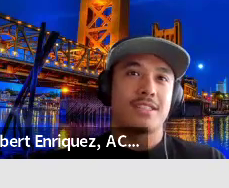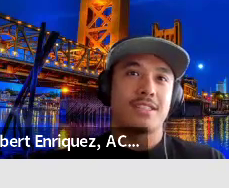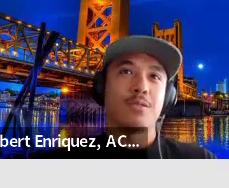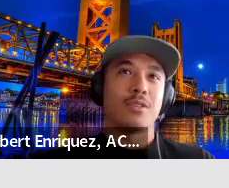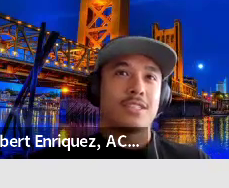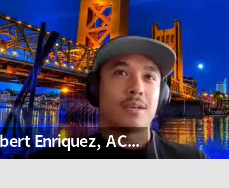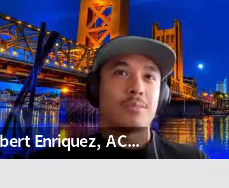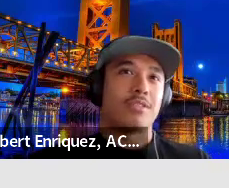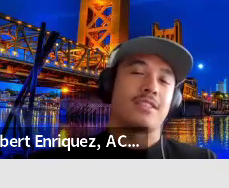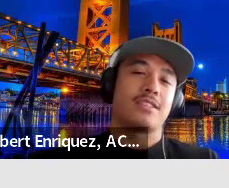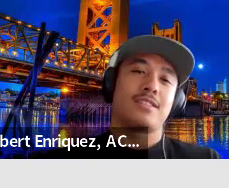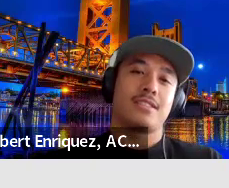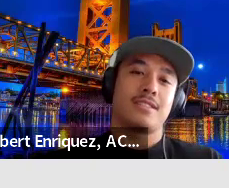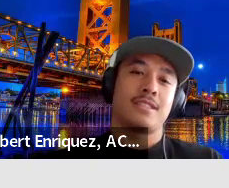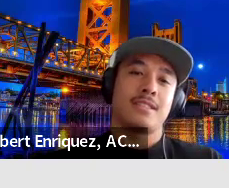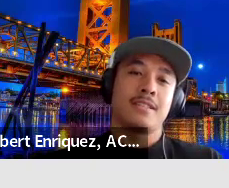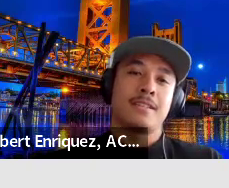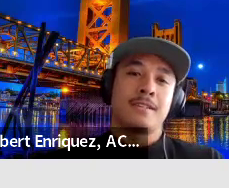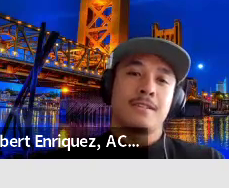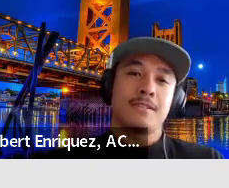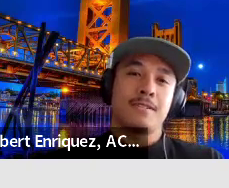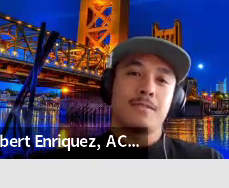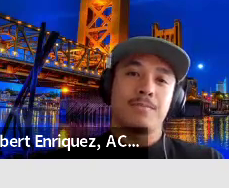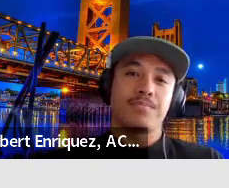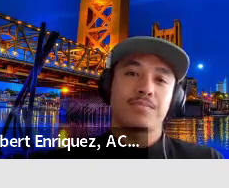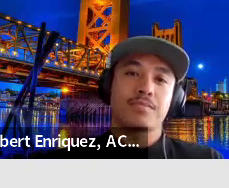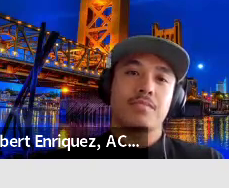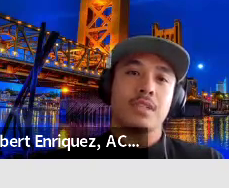thumb, at least, for these types of devices.